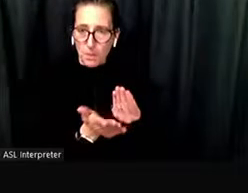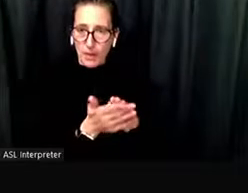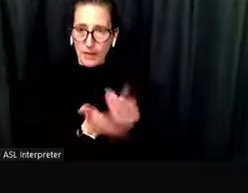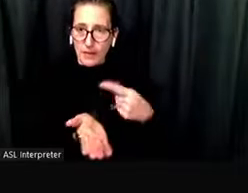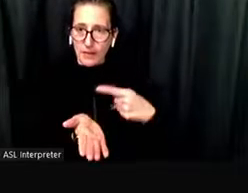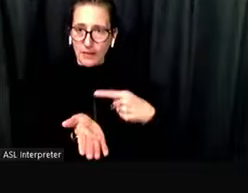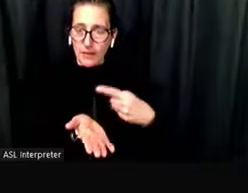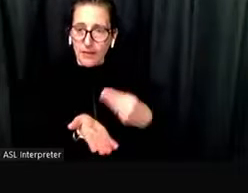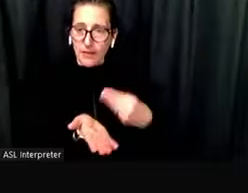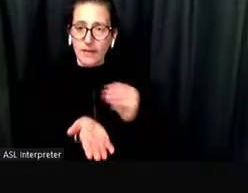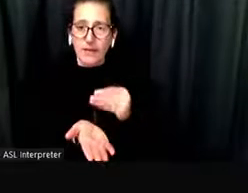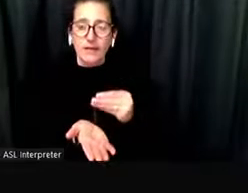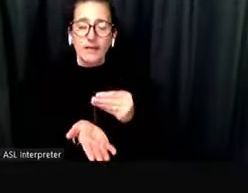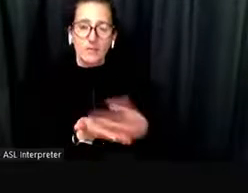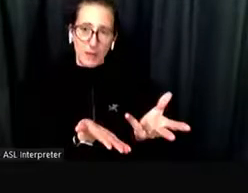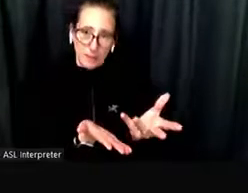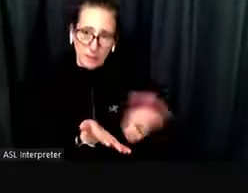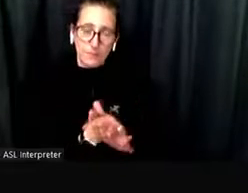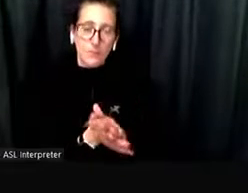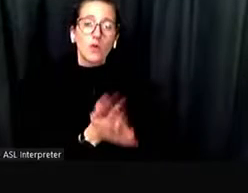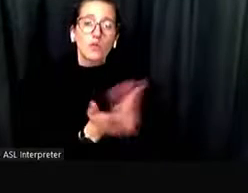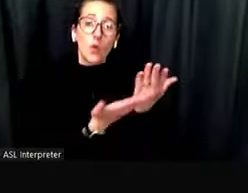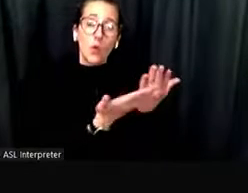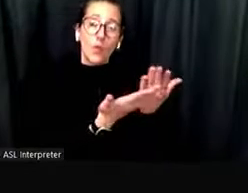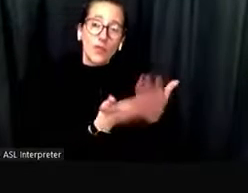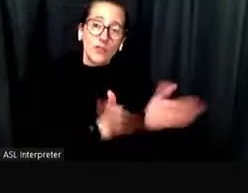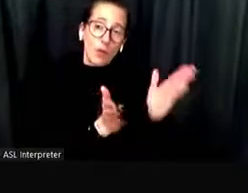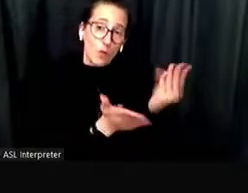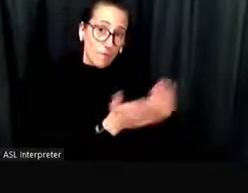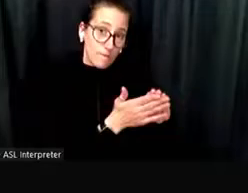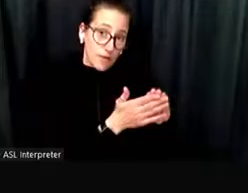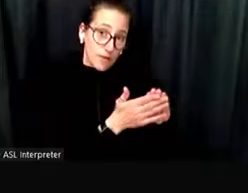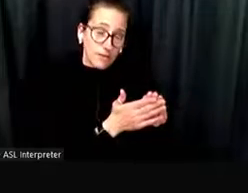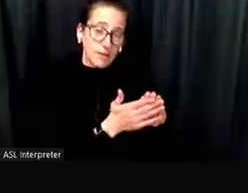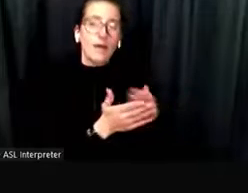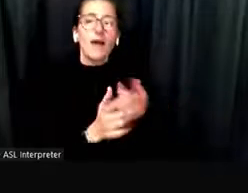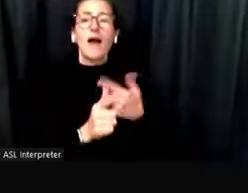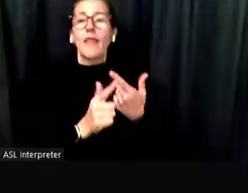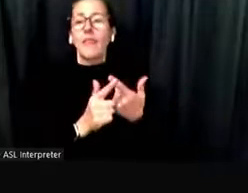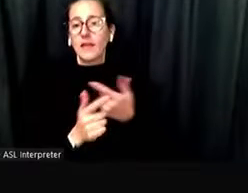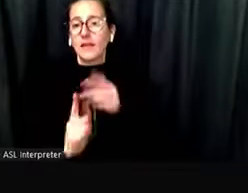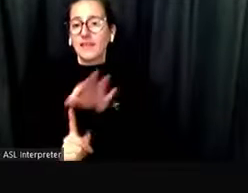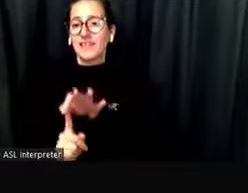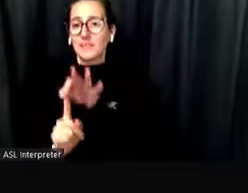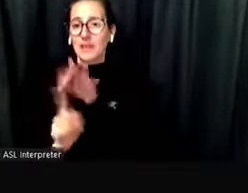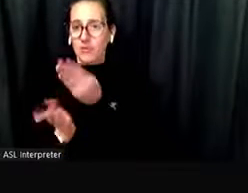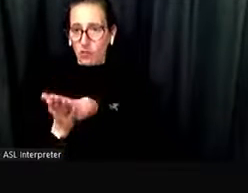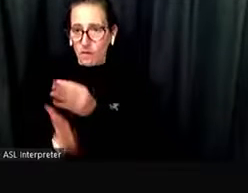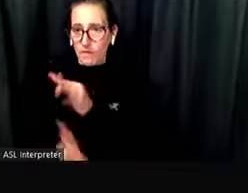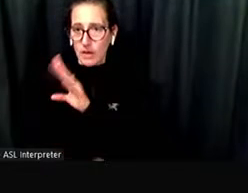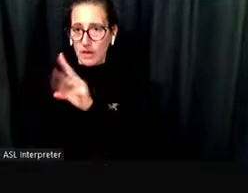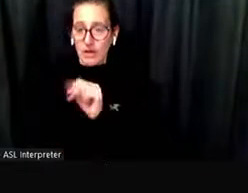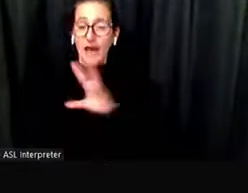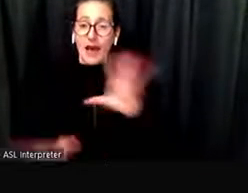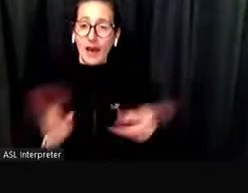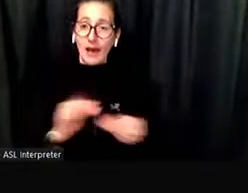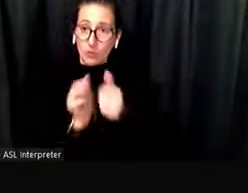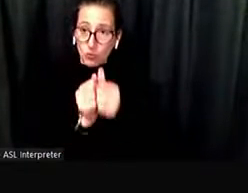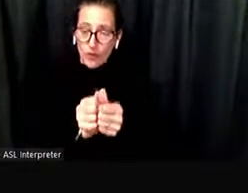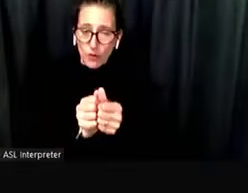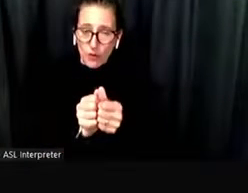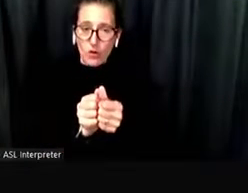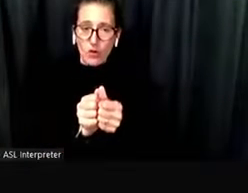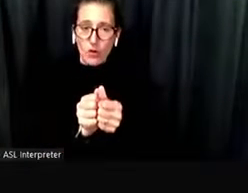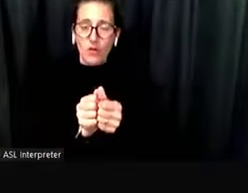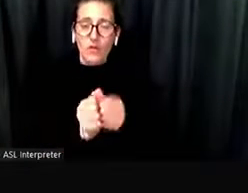explaining earlier, we have the general fund portion, we have the special fund portion. The general fund portion and special fund portion added together, that is actually what